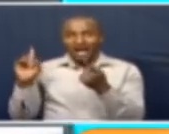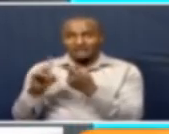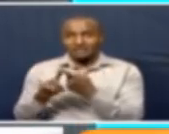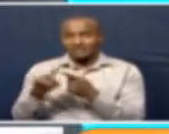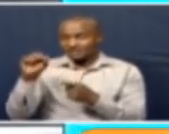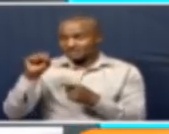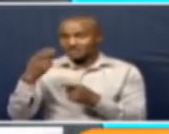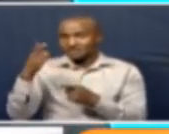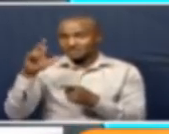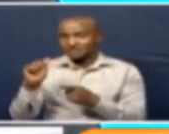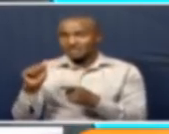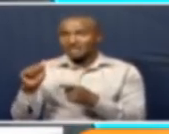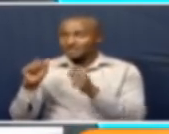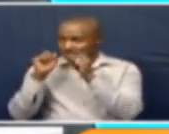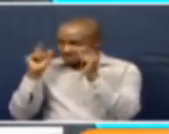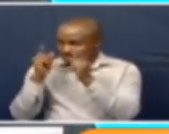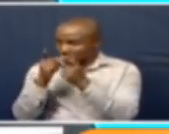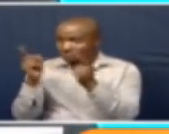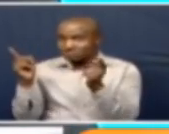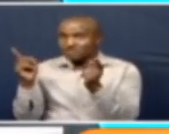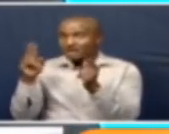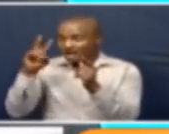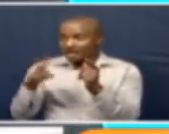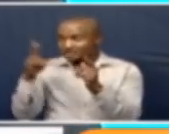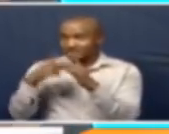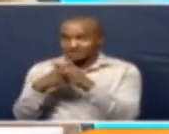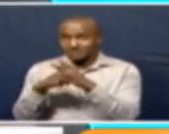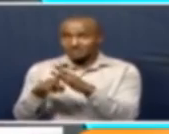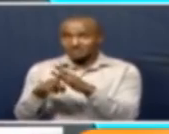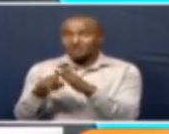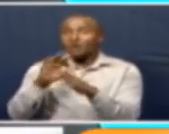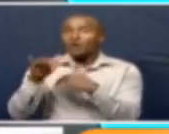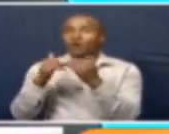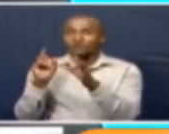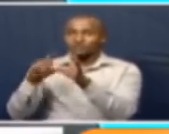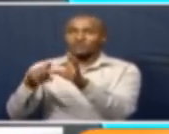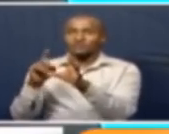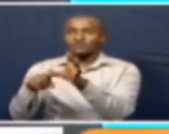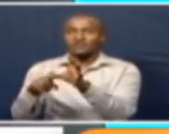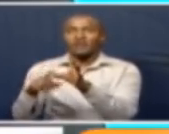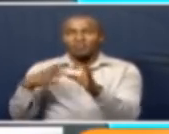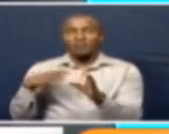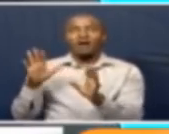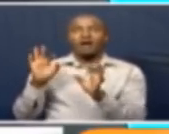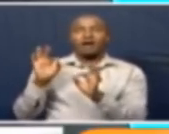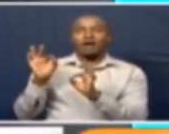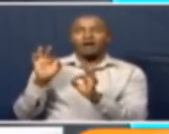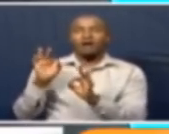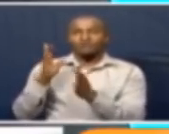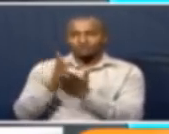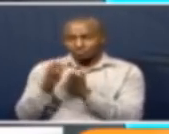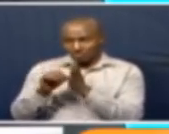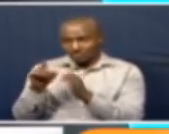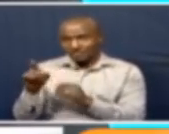Sheila sensitized everyone and came up with the hashtag, and we all joined hands, that's when people realized it's actually a